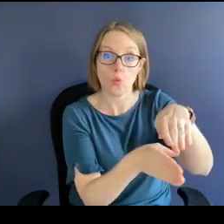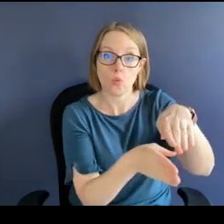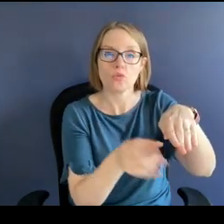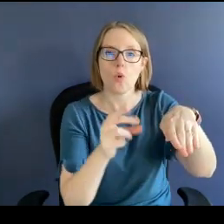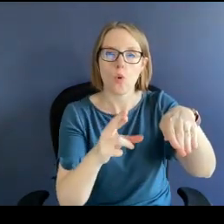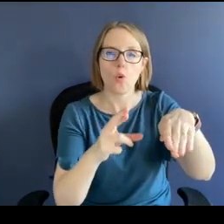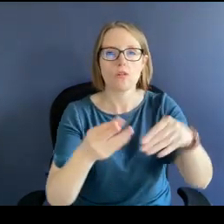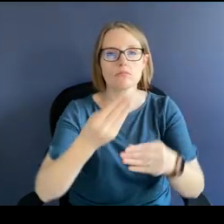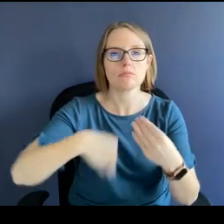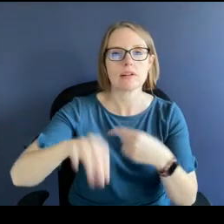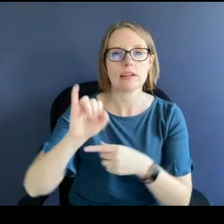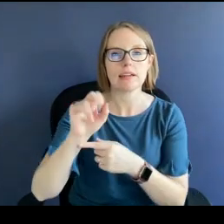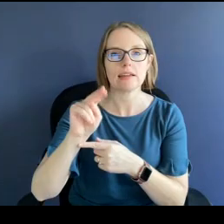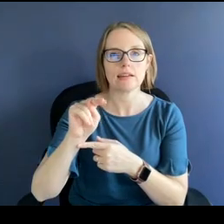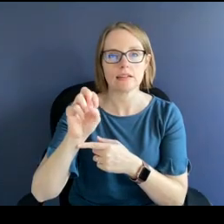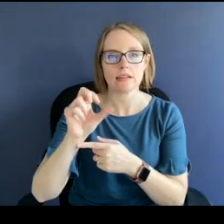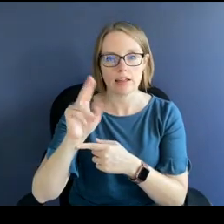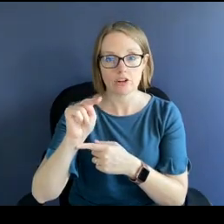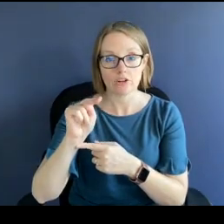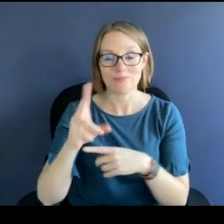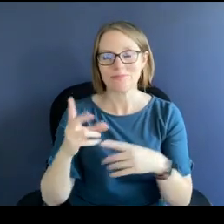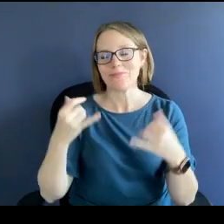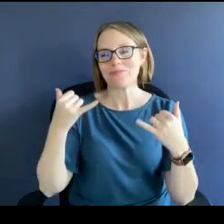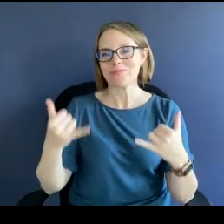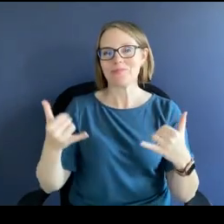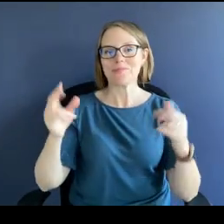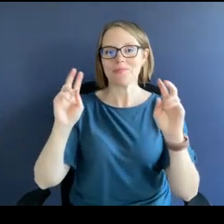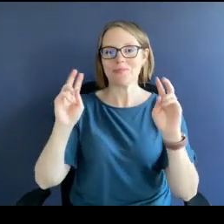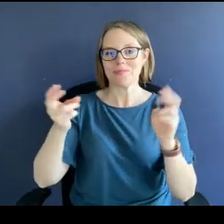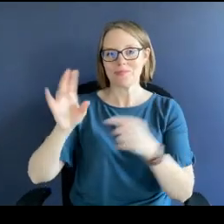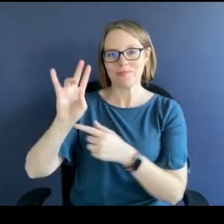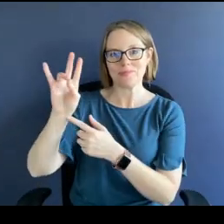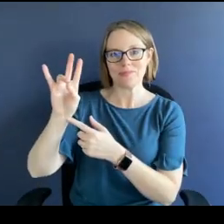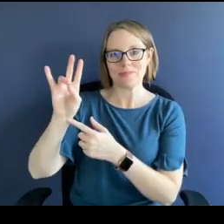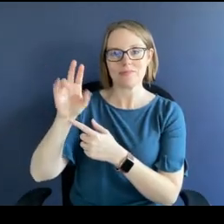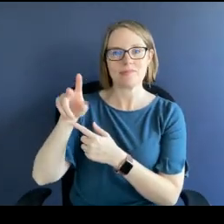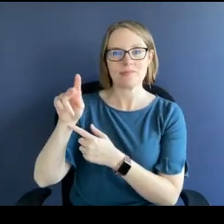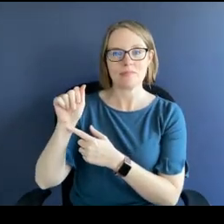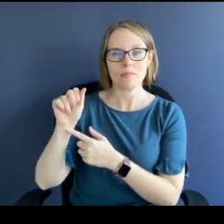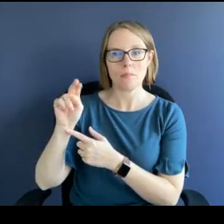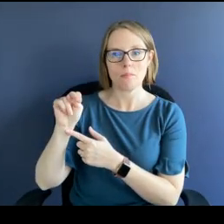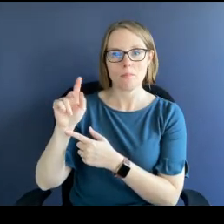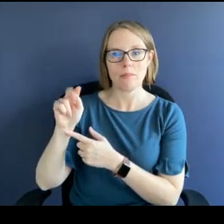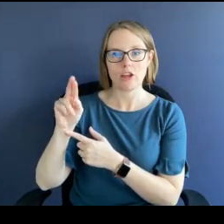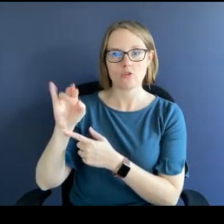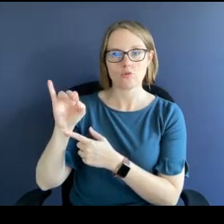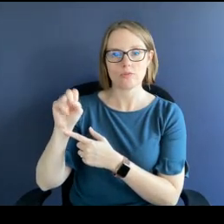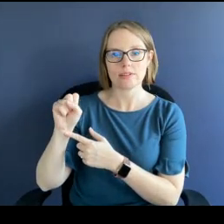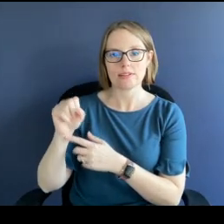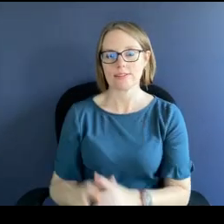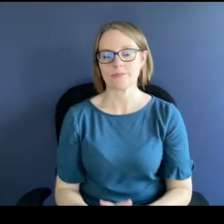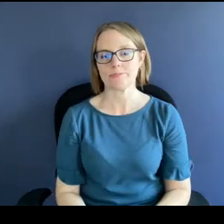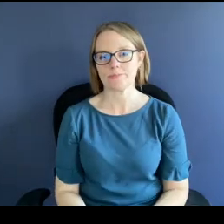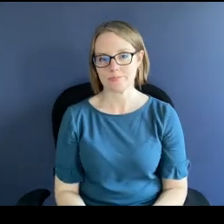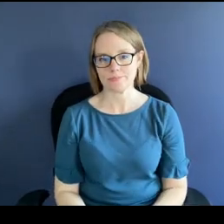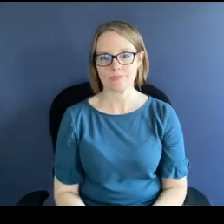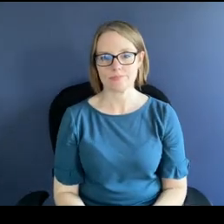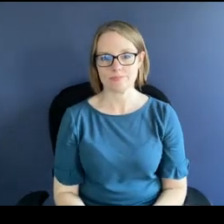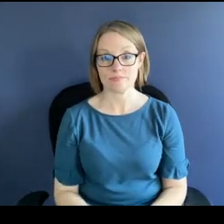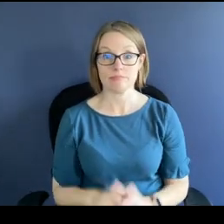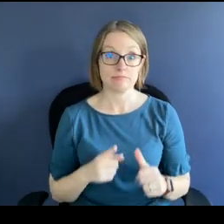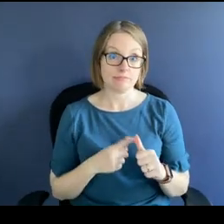And now we will deal with topic 7, pantries. And first we'll